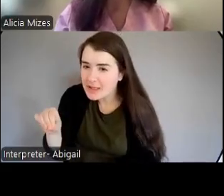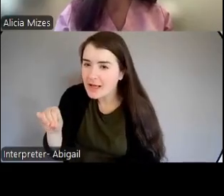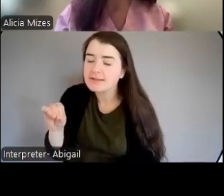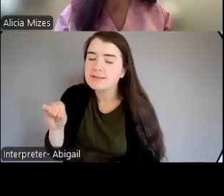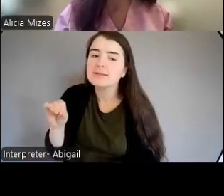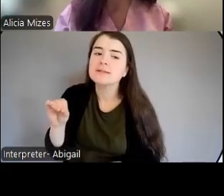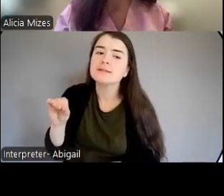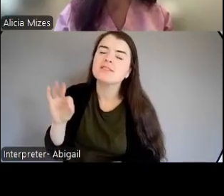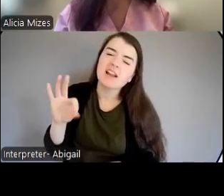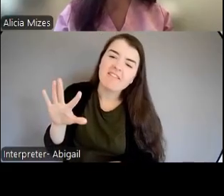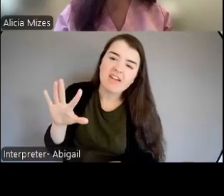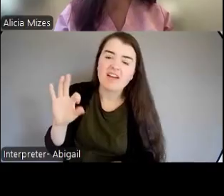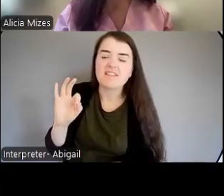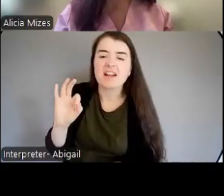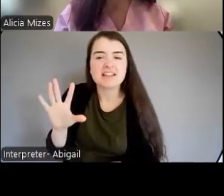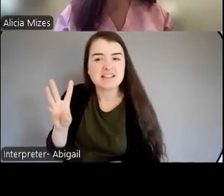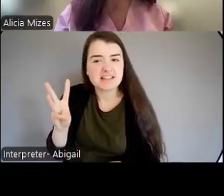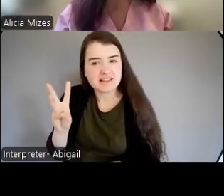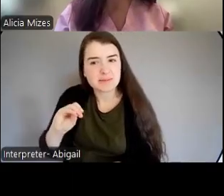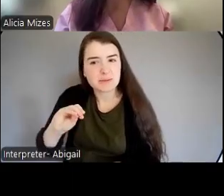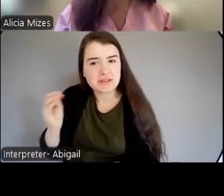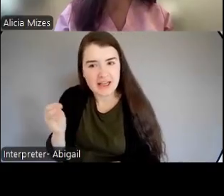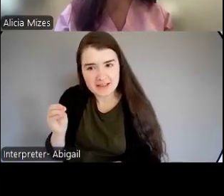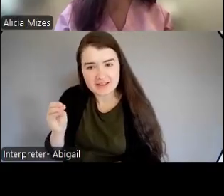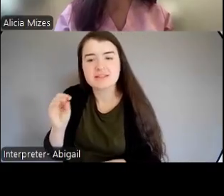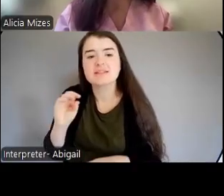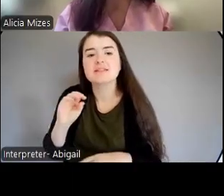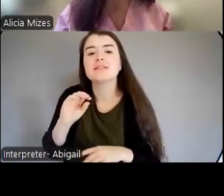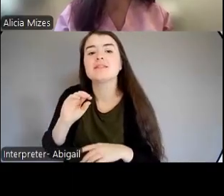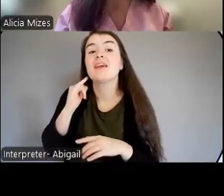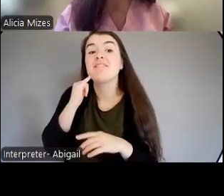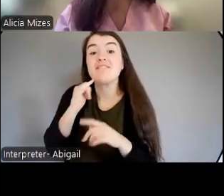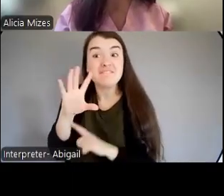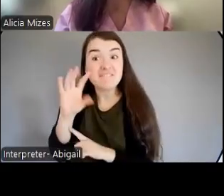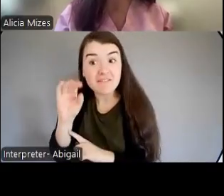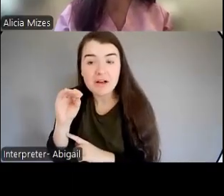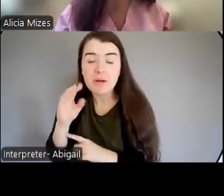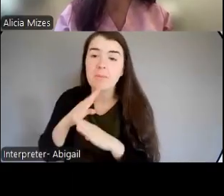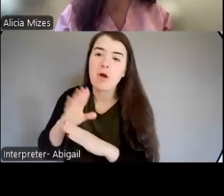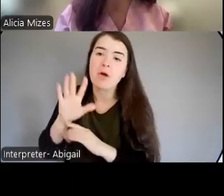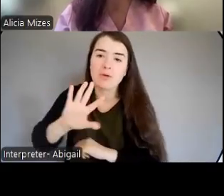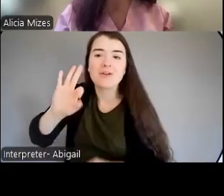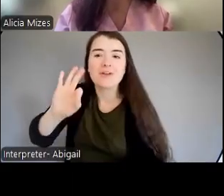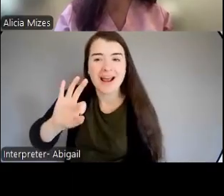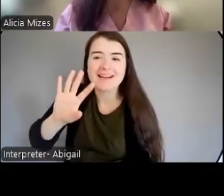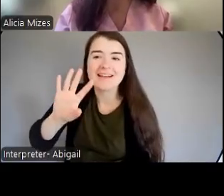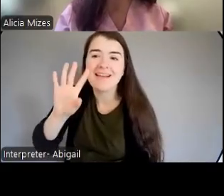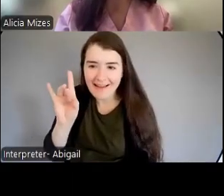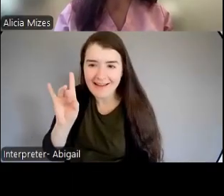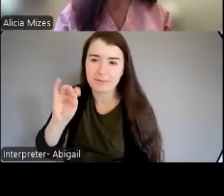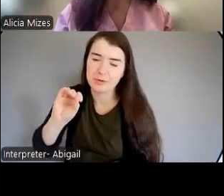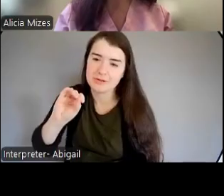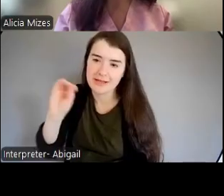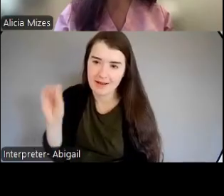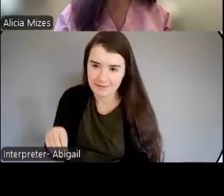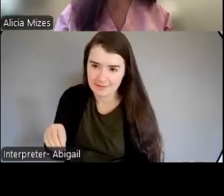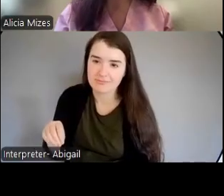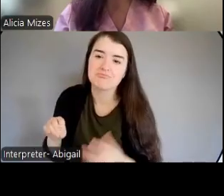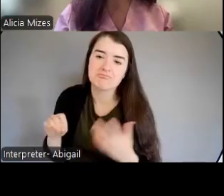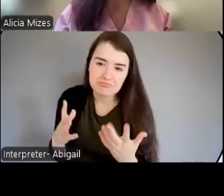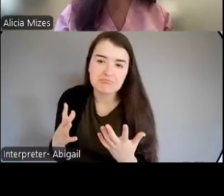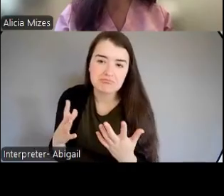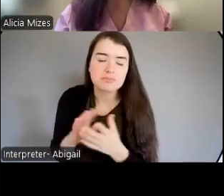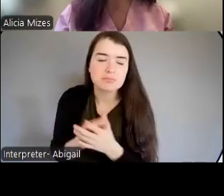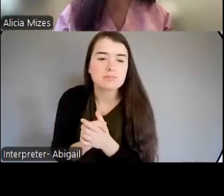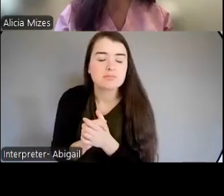95, 96% of that UV radiation. When you go up to SPF 50, you're blocking about 98% of that UV radiation. So once you get